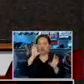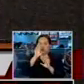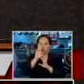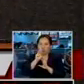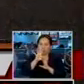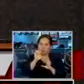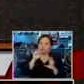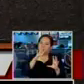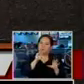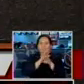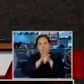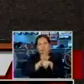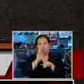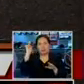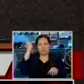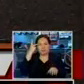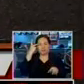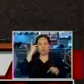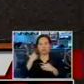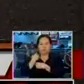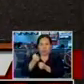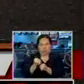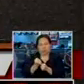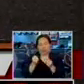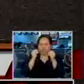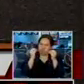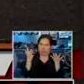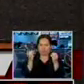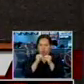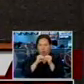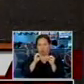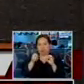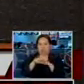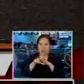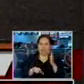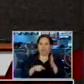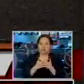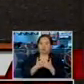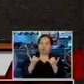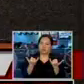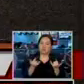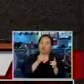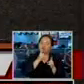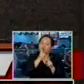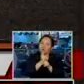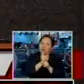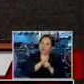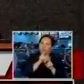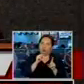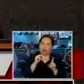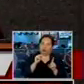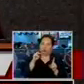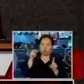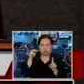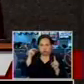public trust, no more, no less. Hence, by its very nature, the